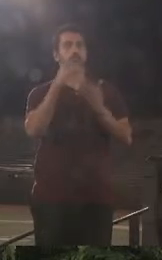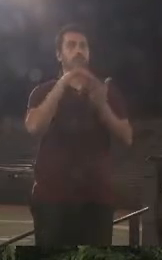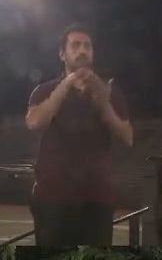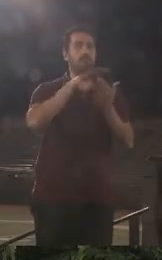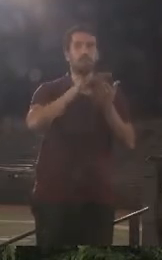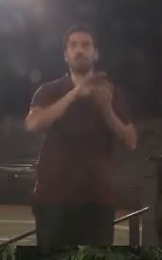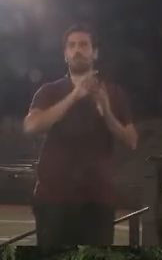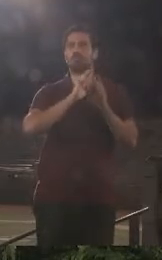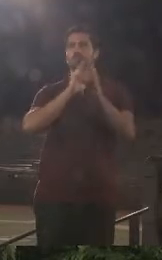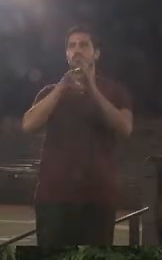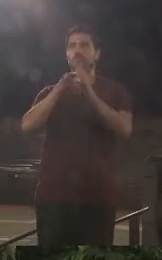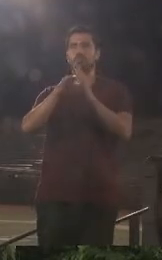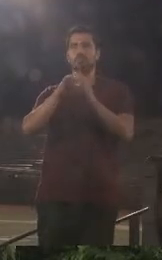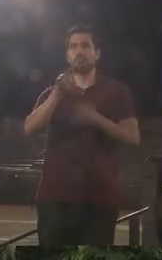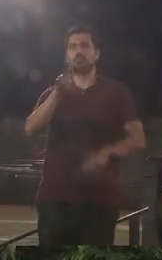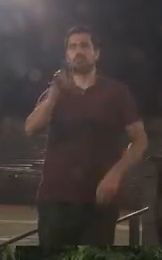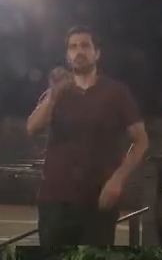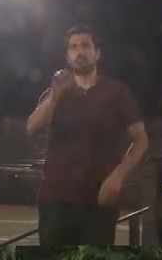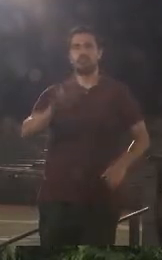Navy.